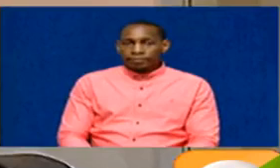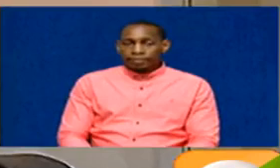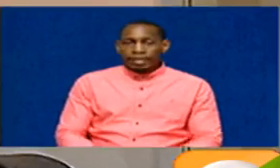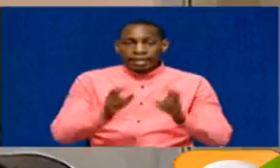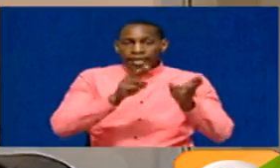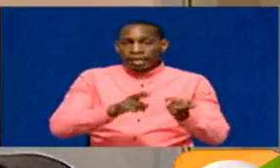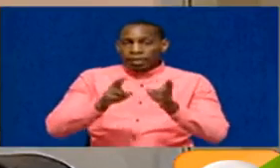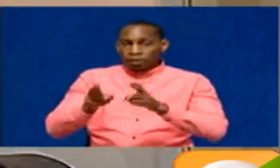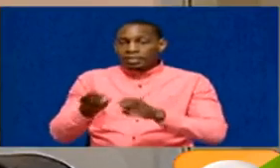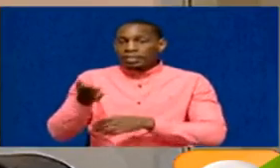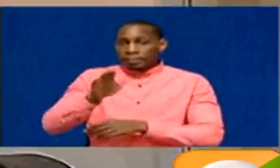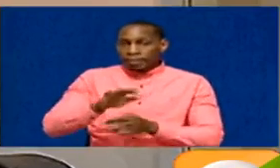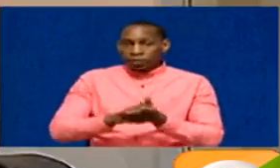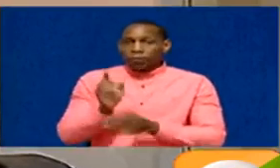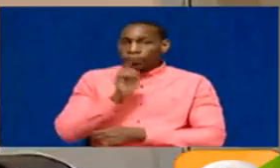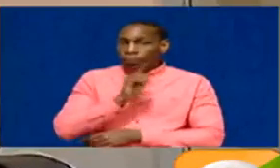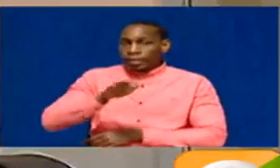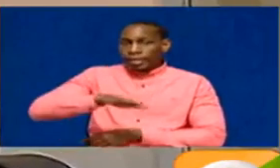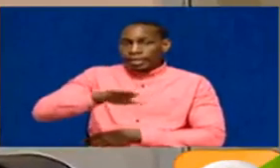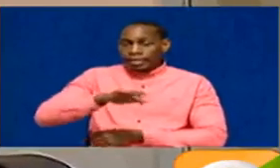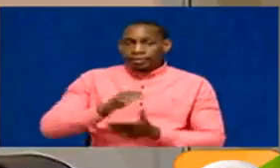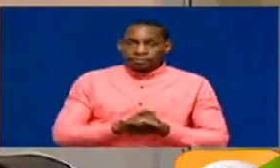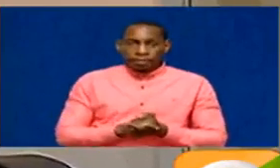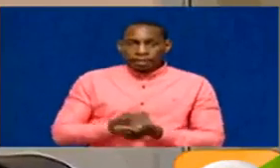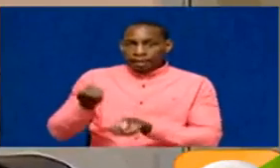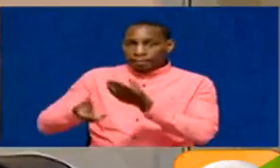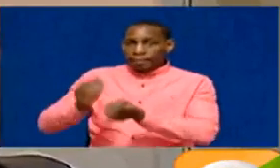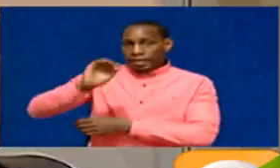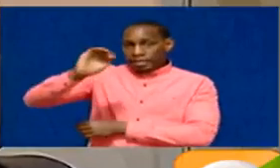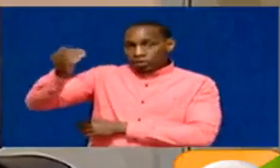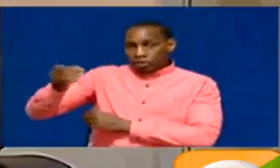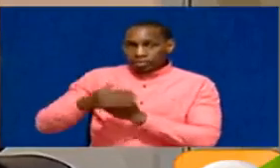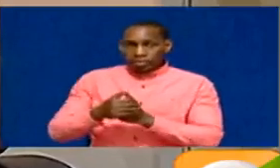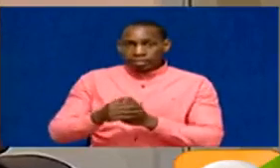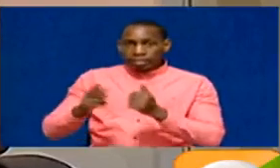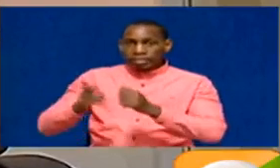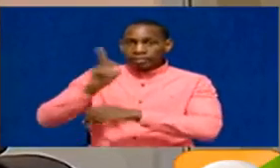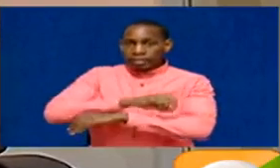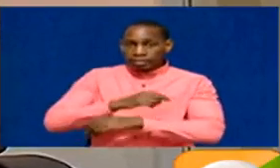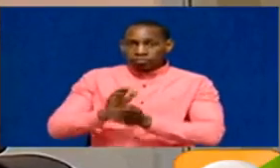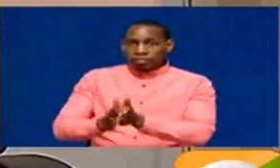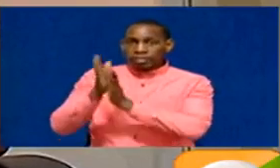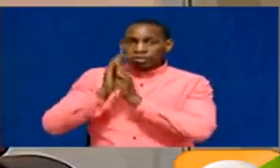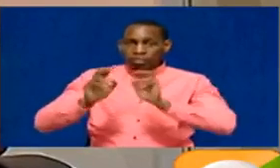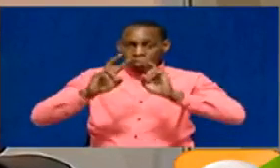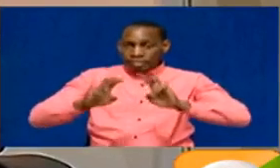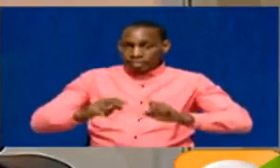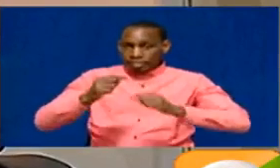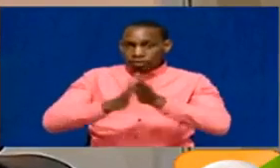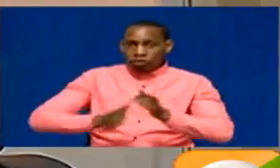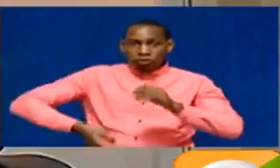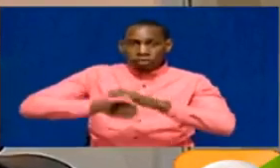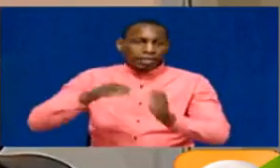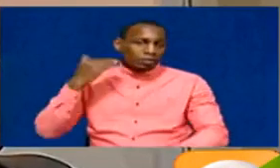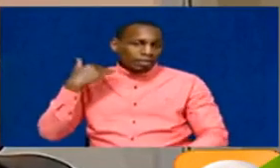A sense of normalcy is returning to the volatile area of Mochongoi, Baringo County, 7 days into a security operation to flush